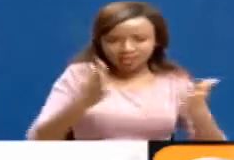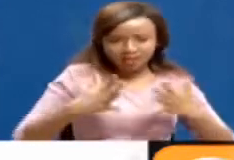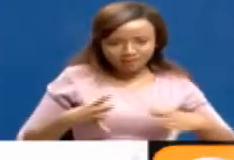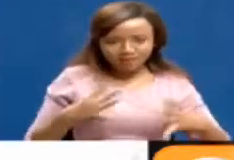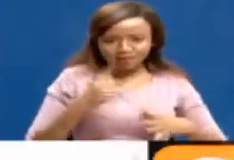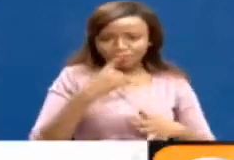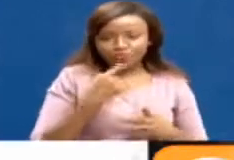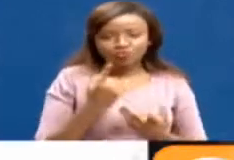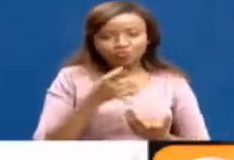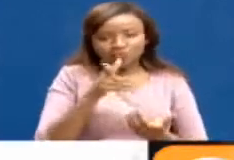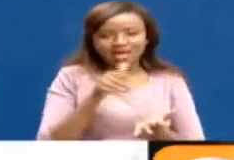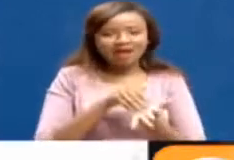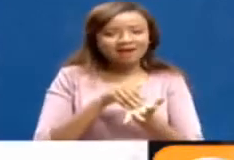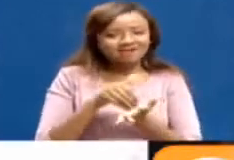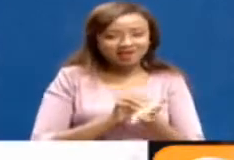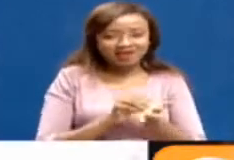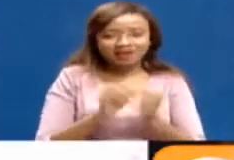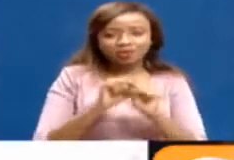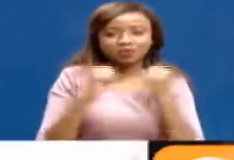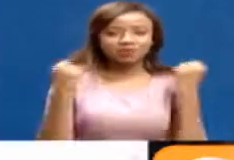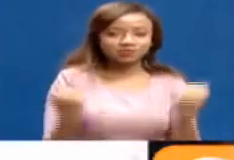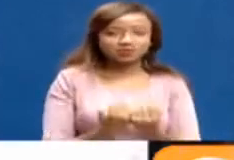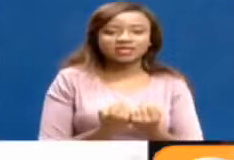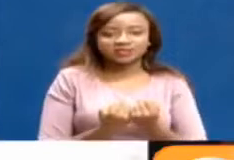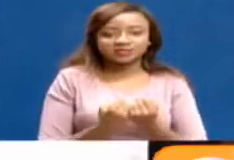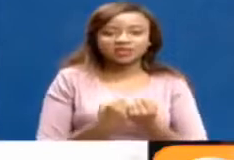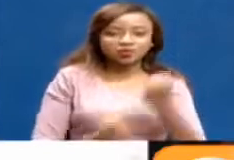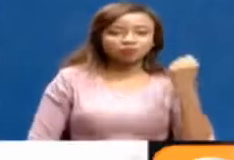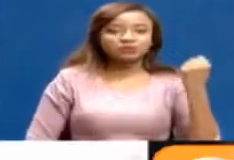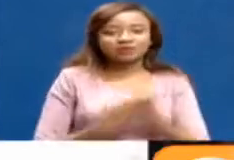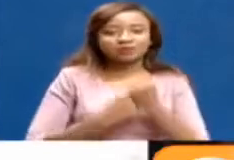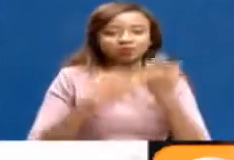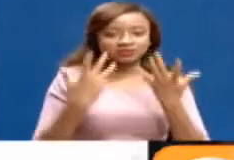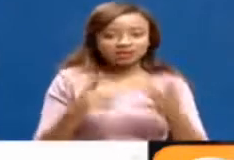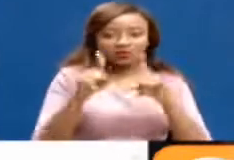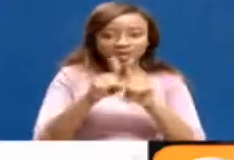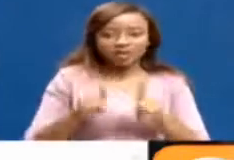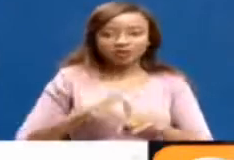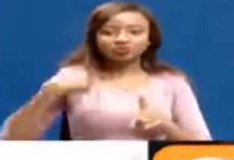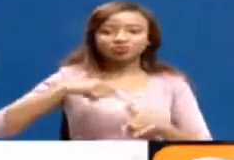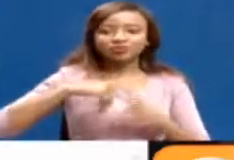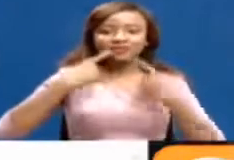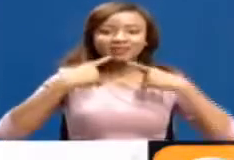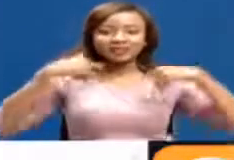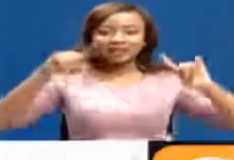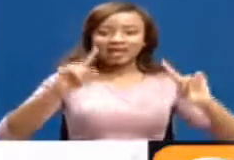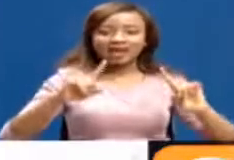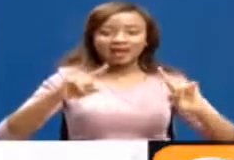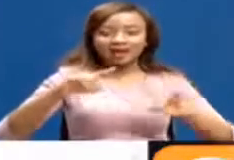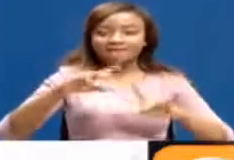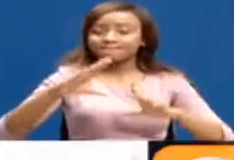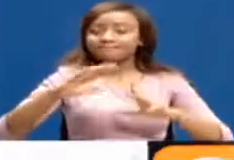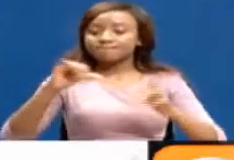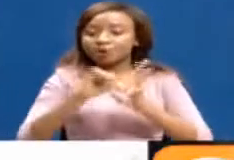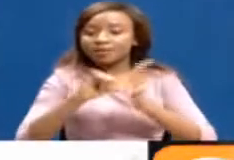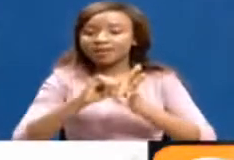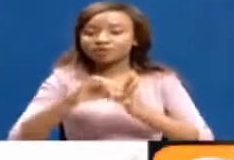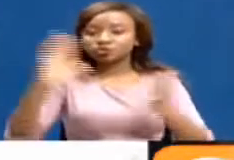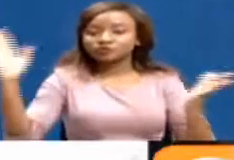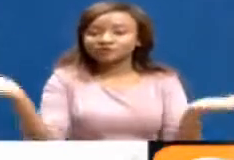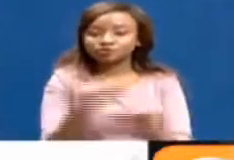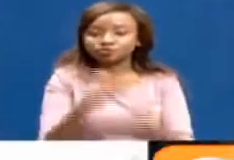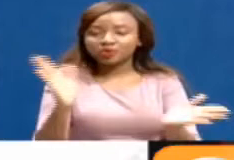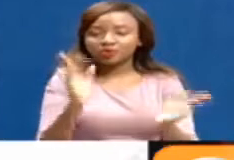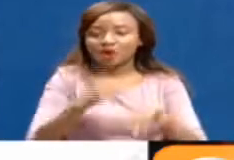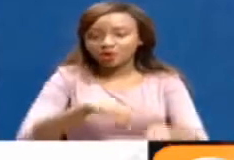people in society, as well as then how do you also declare the end of the pandemic and wind up that